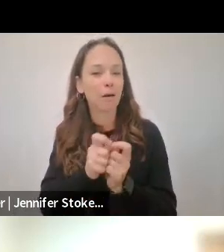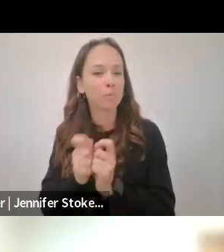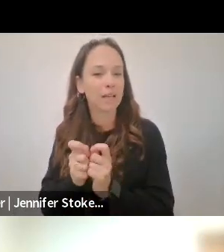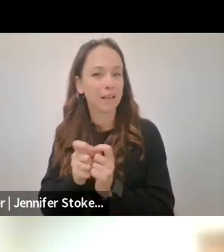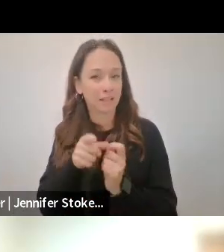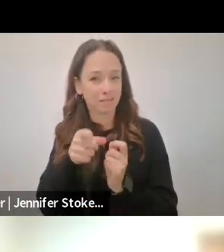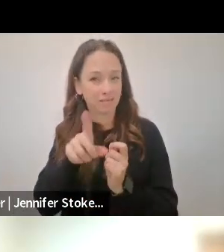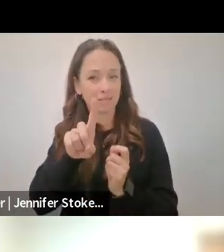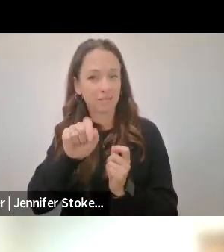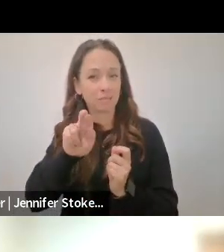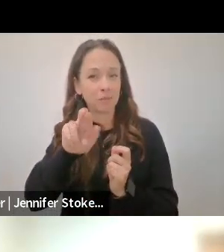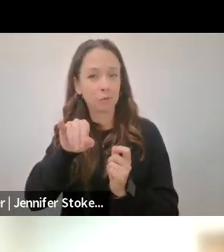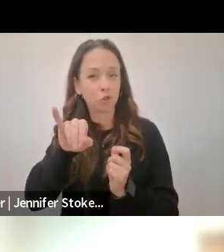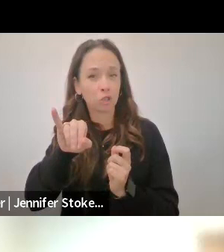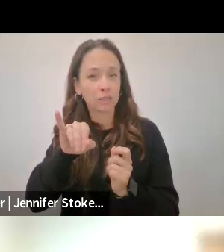maybe?